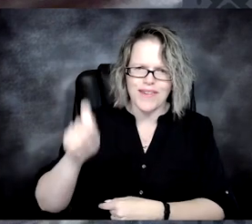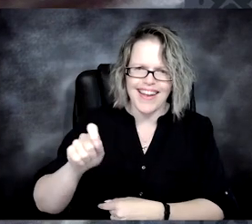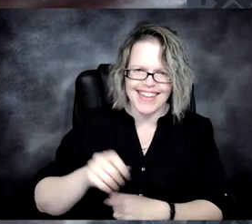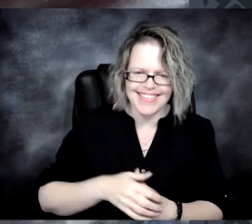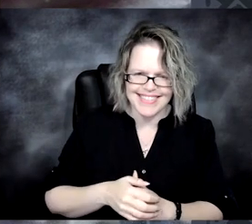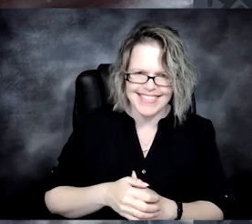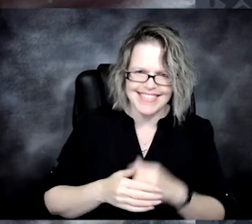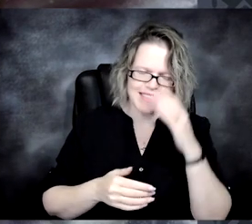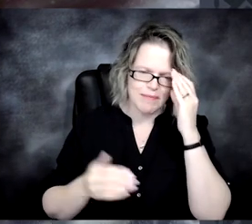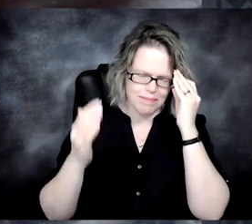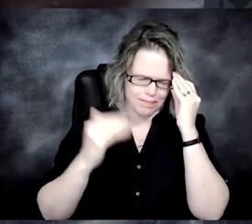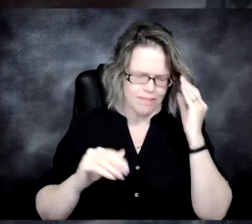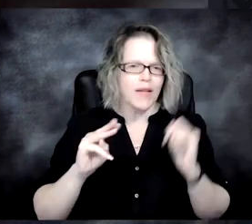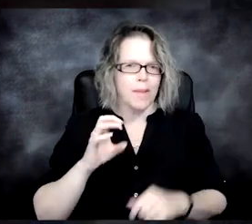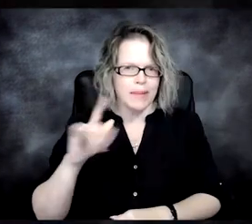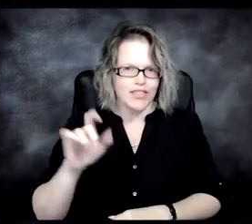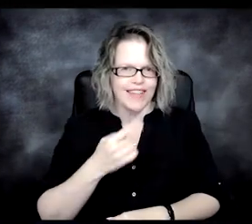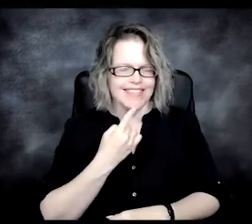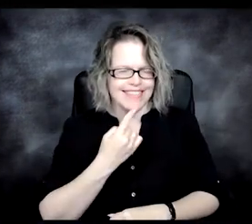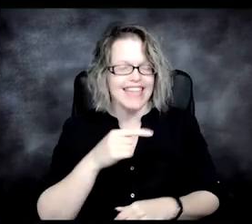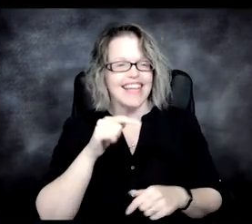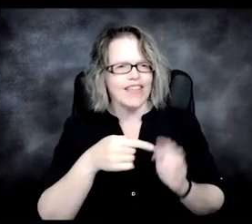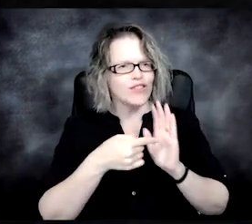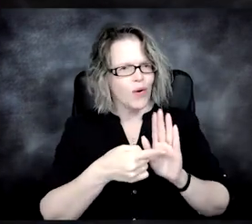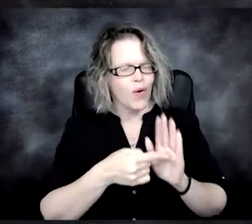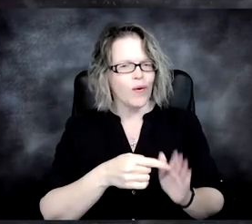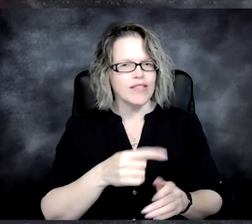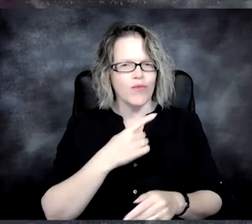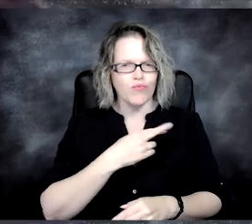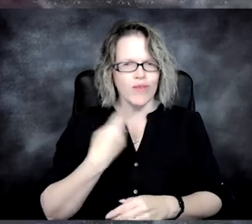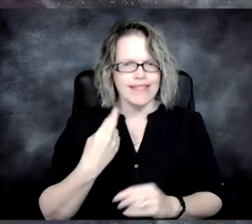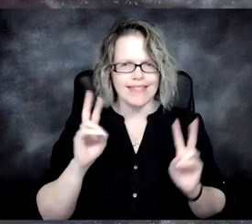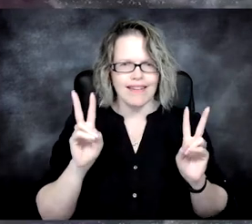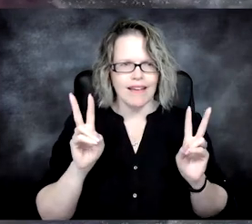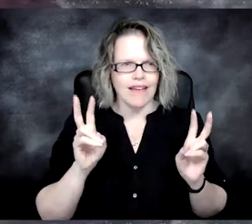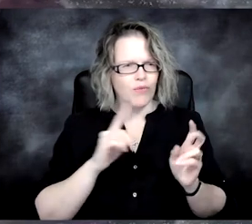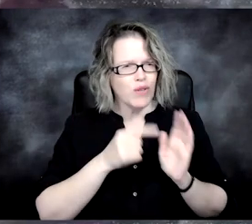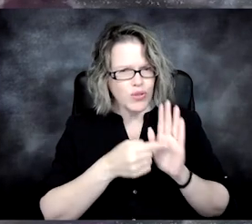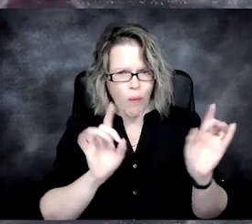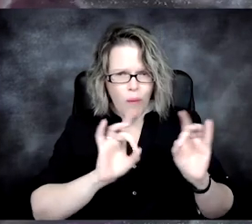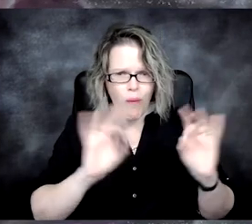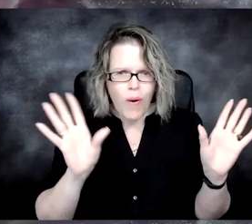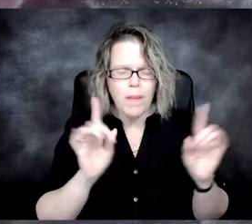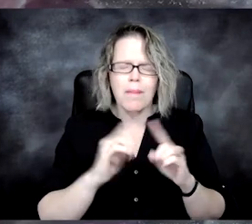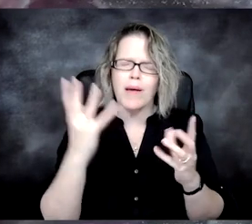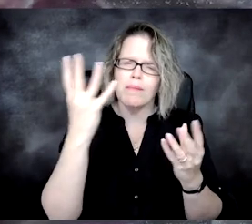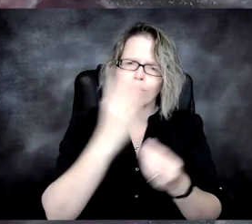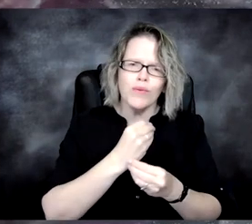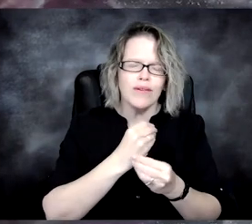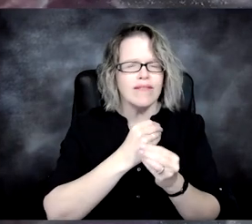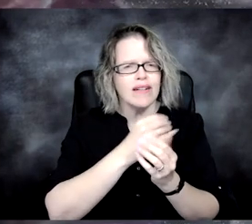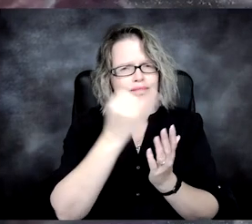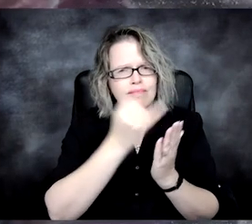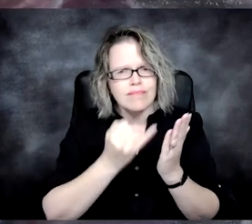piece exemplified risk-taking and a way of presenting something horrible in the form of a beautifully executed